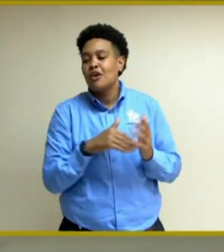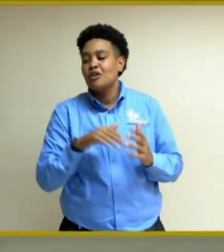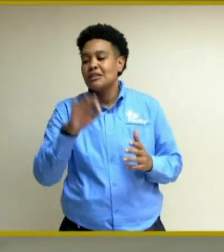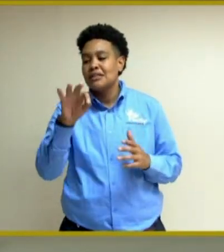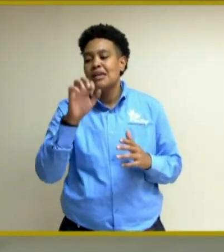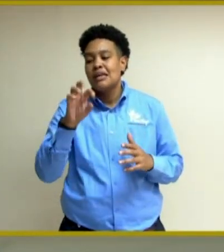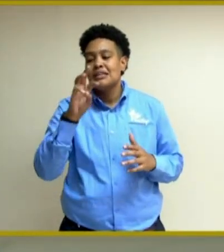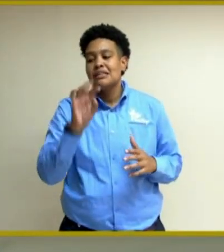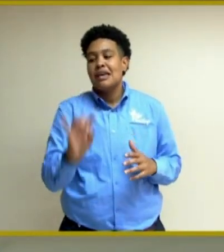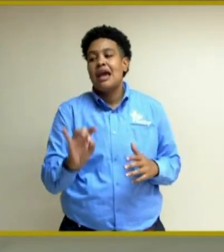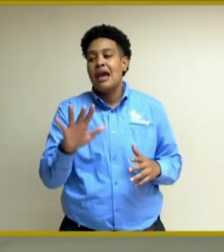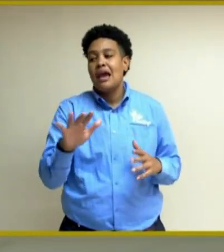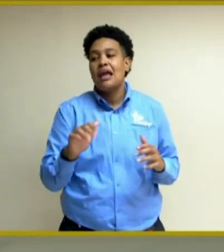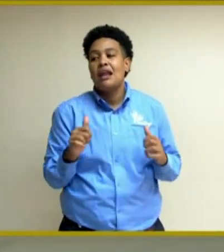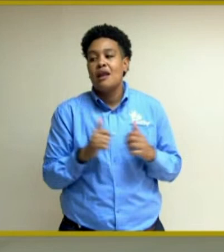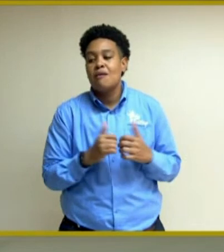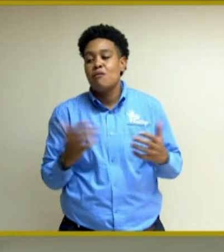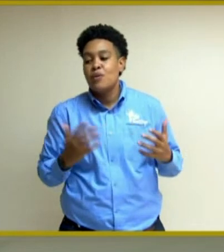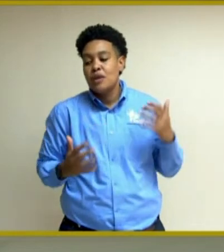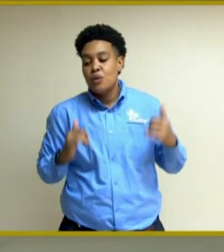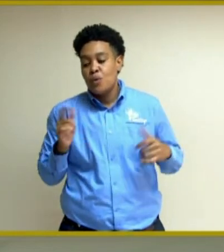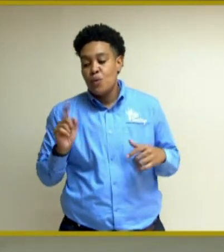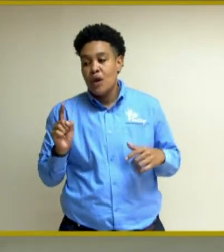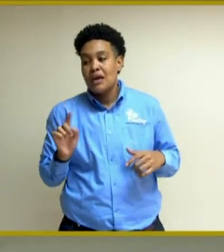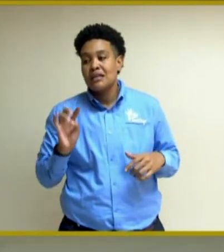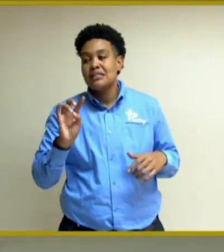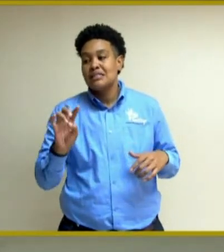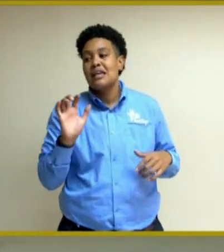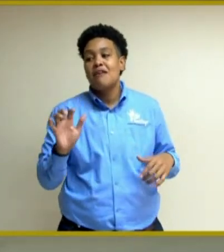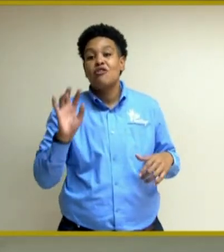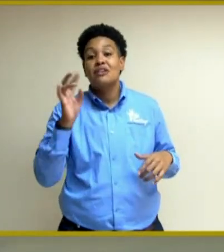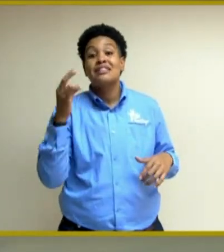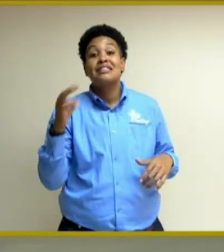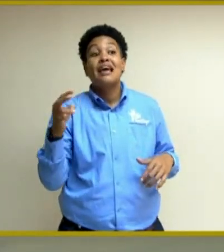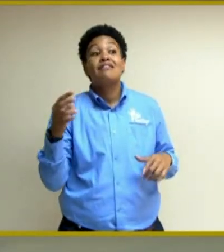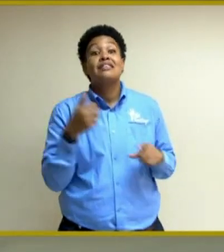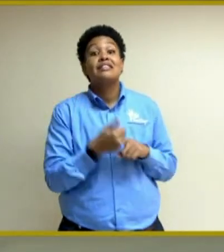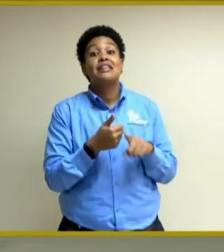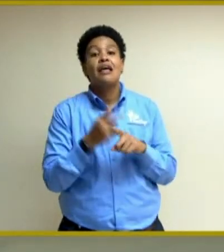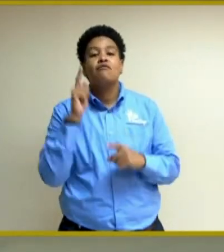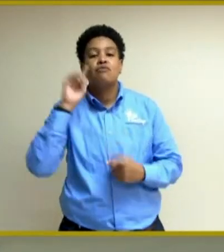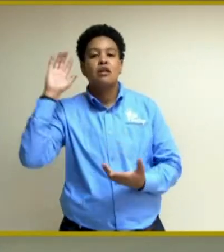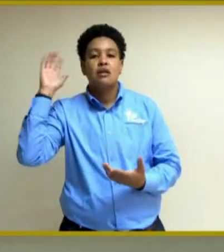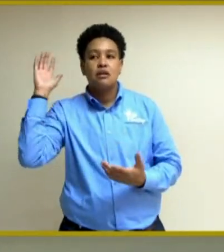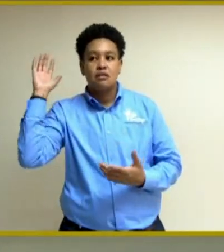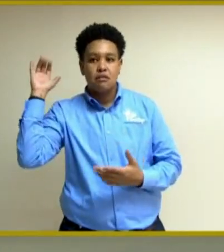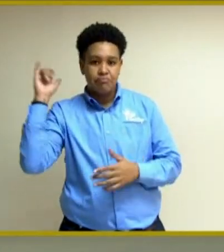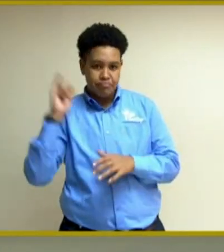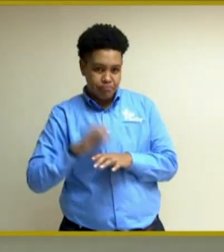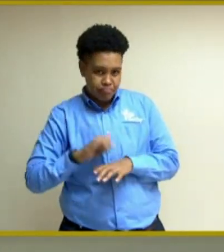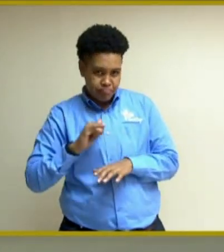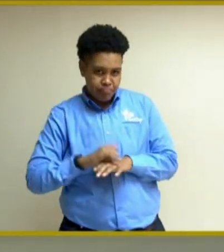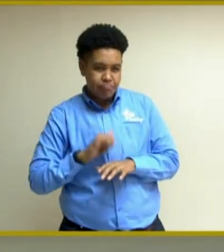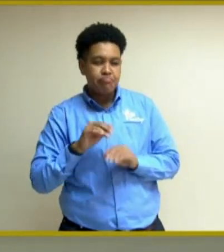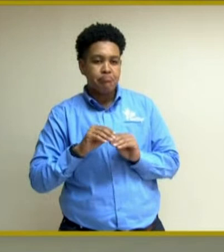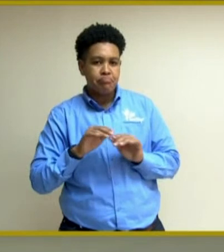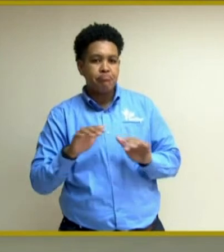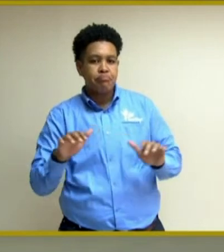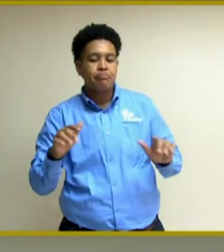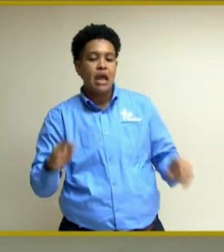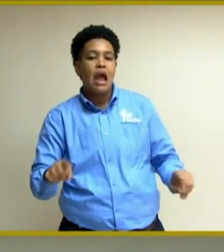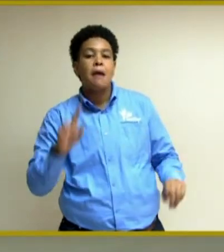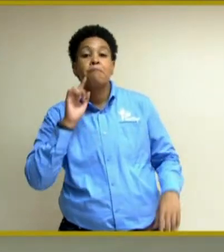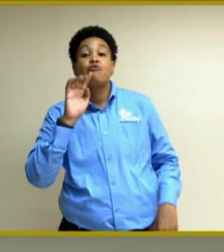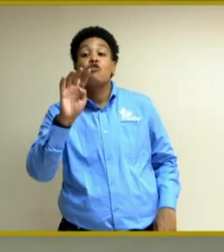28,968, of which 717 were imported. And there were